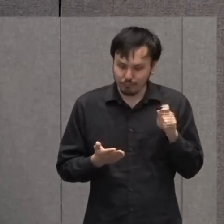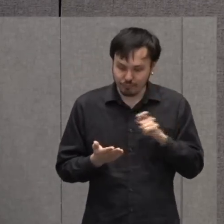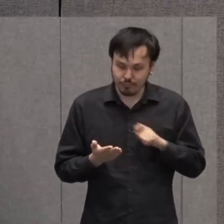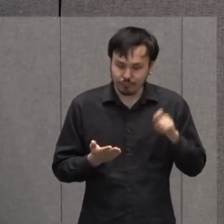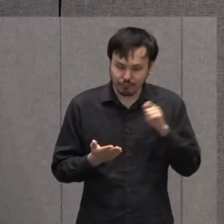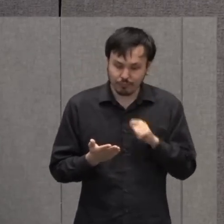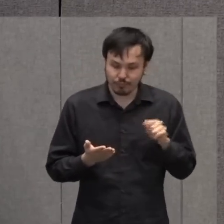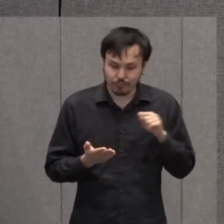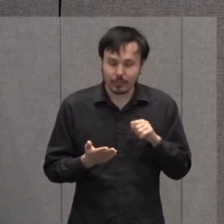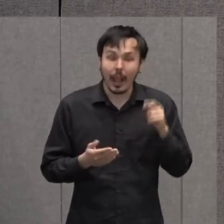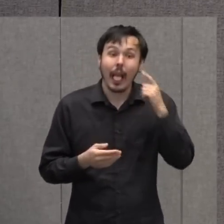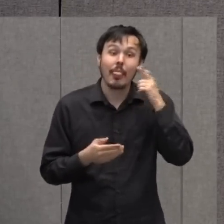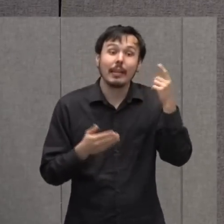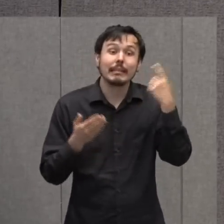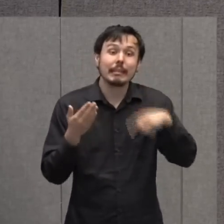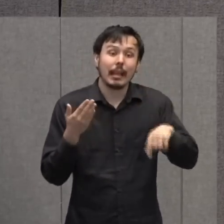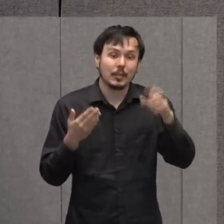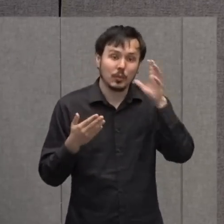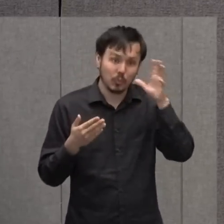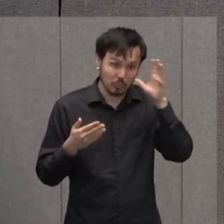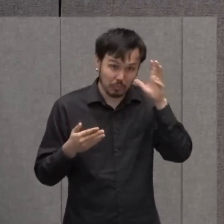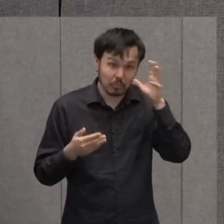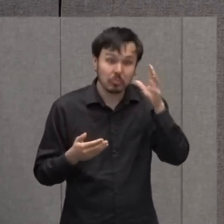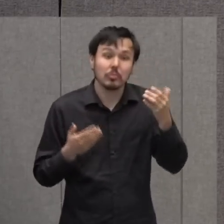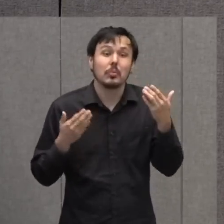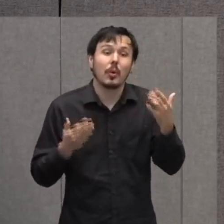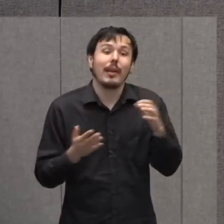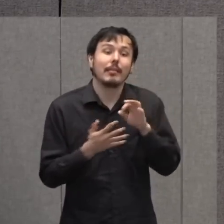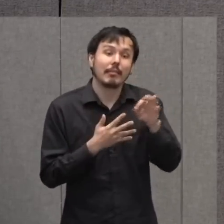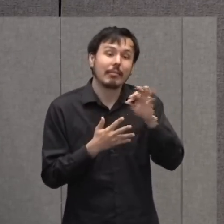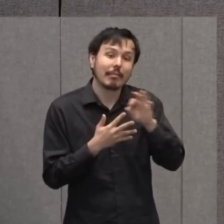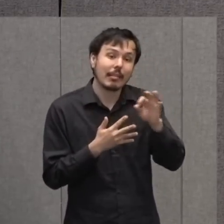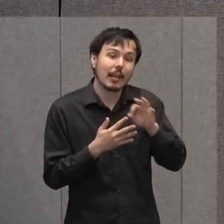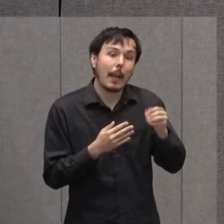I think next week when I'm here, we are really gonna count some money.